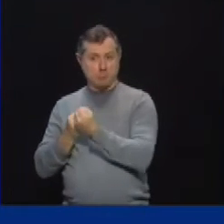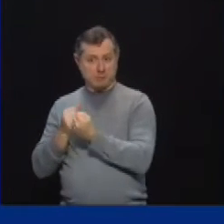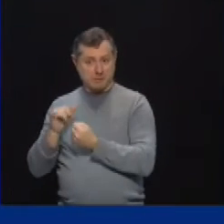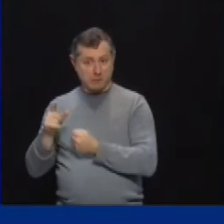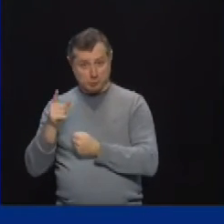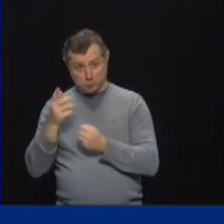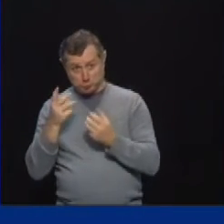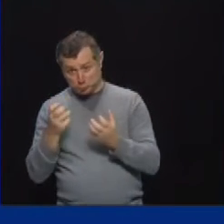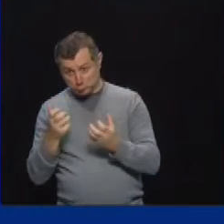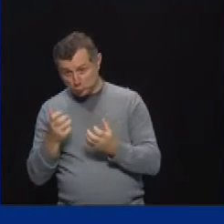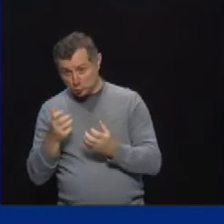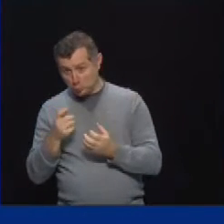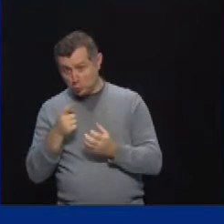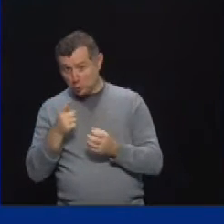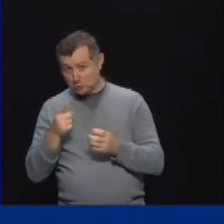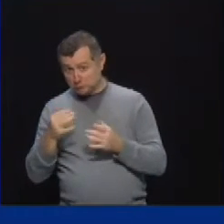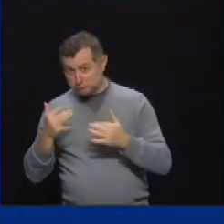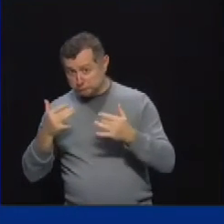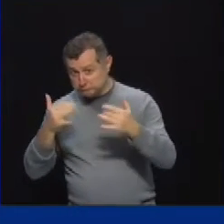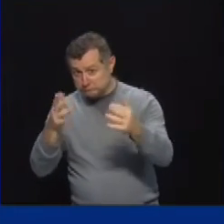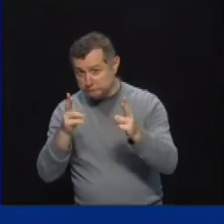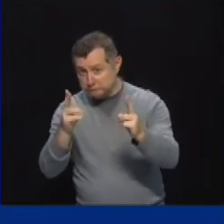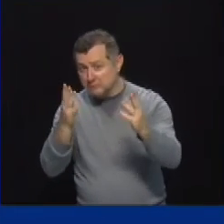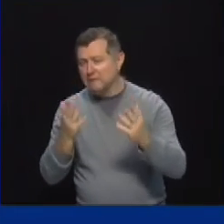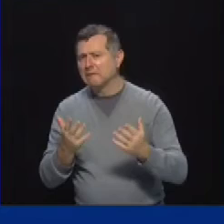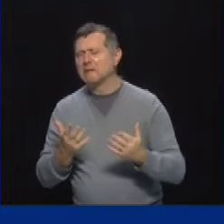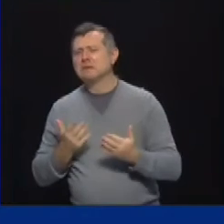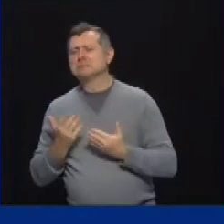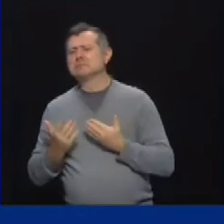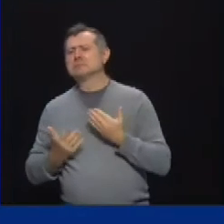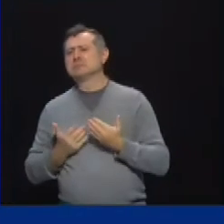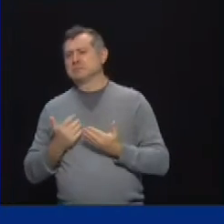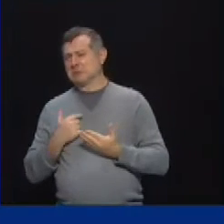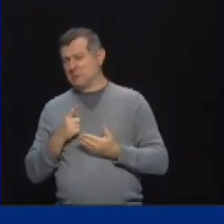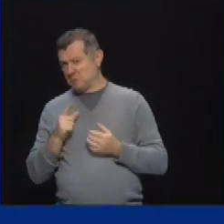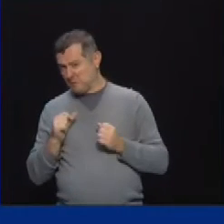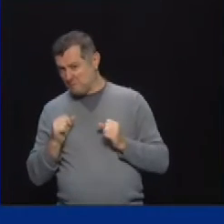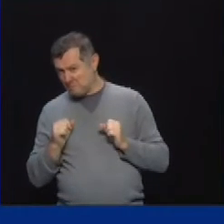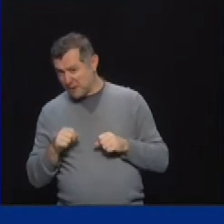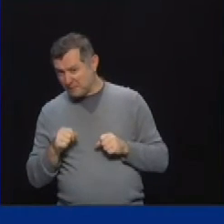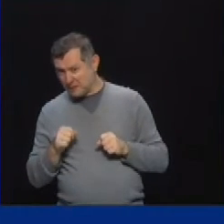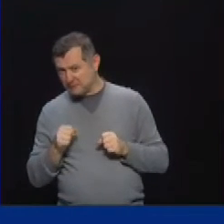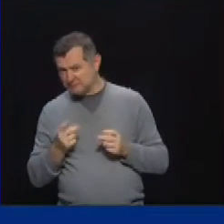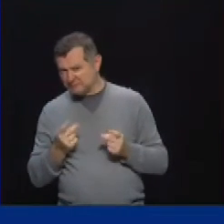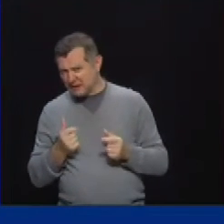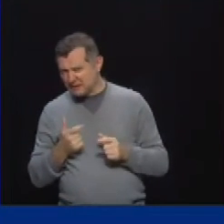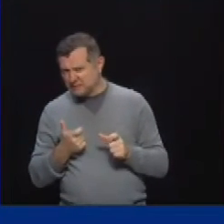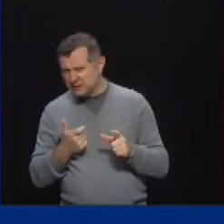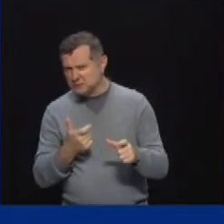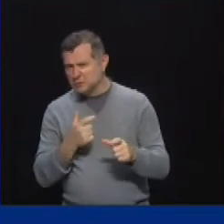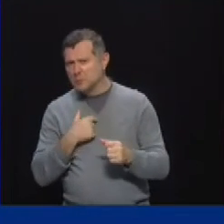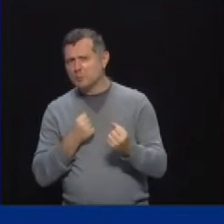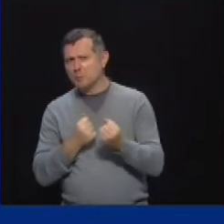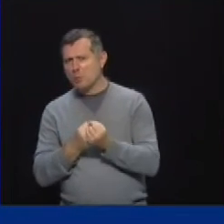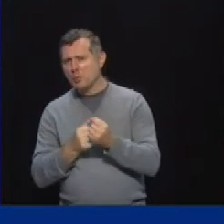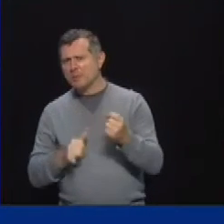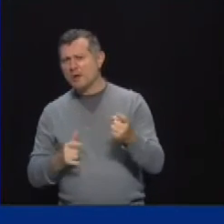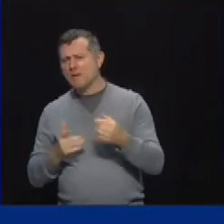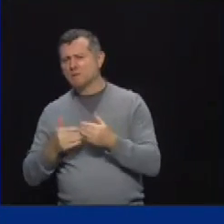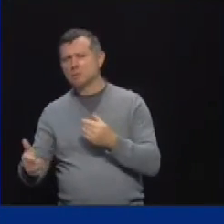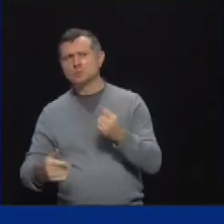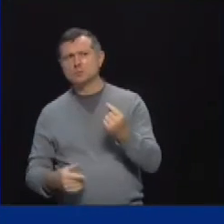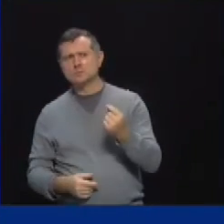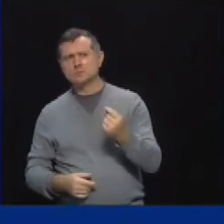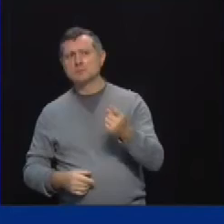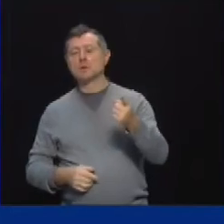way to accelerate it? And do you support, putting it in place as soon as possible going forward? Yes. I